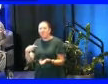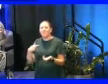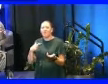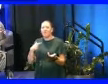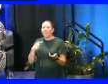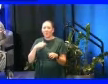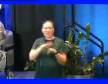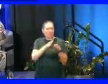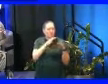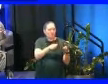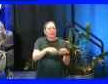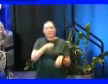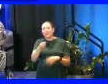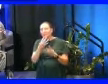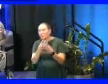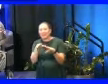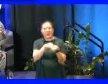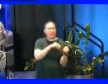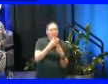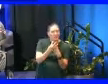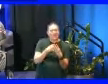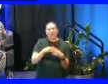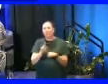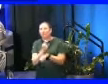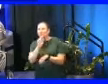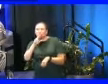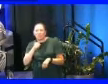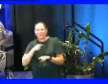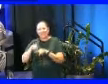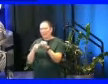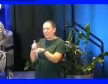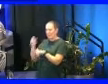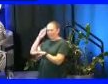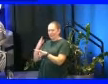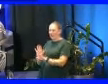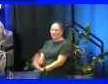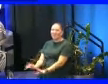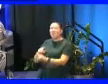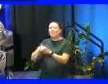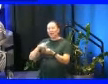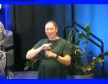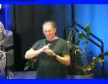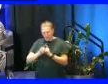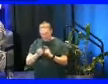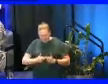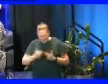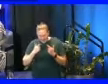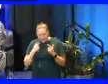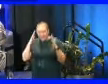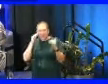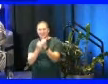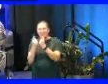the streets and in and out of prison and on drugs, so I couldn't blame him. But once I changed my life, you know, when you change your life, you expect everybody, hey, I'm